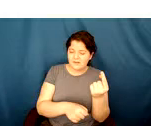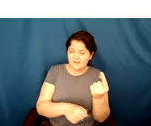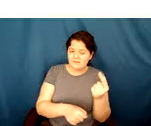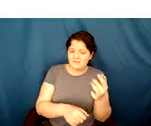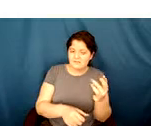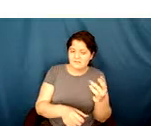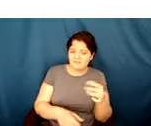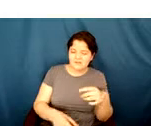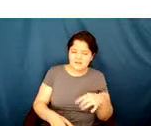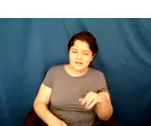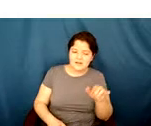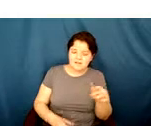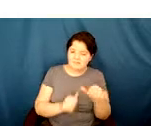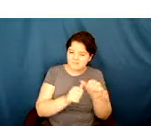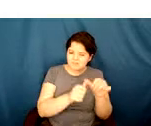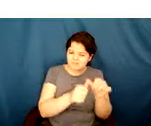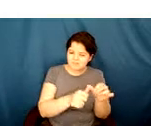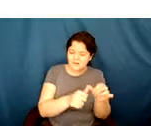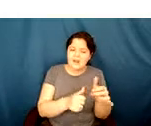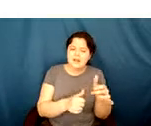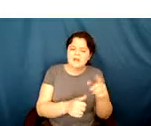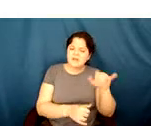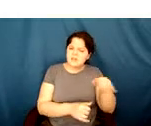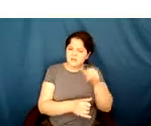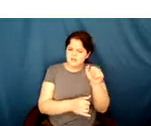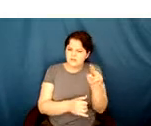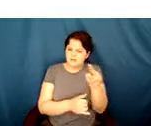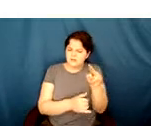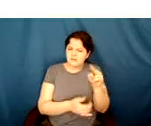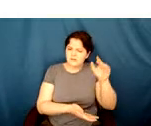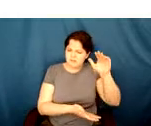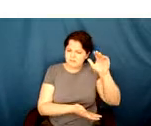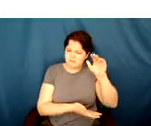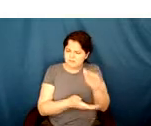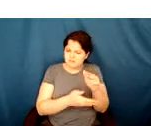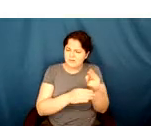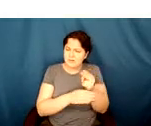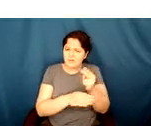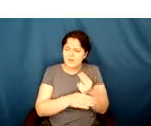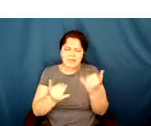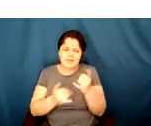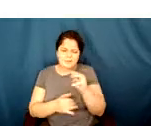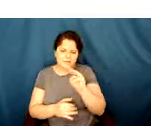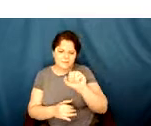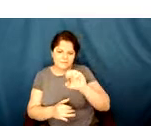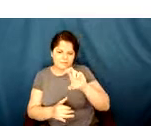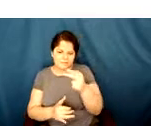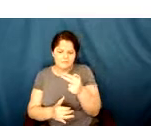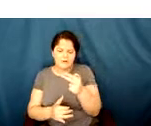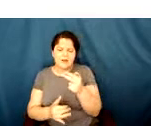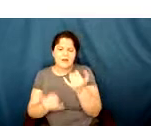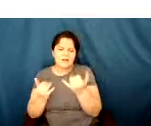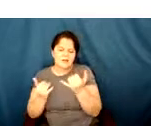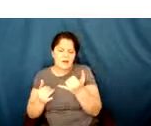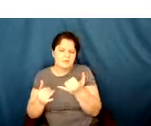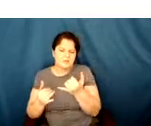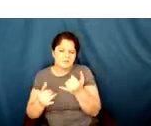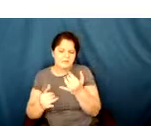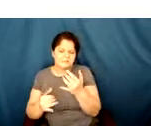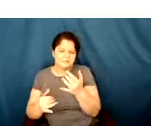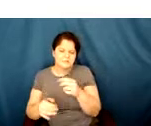in January and then further reduced them in March to where they are today, which is operating from 10 a.m. to 2